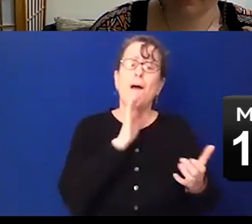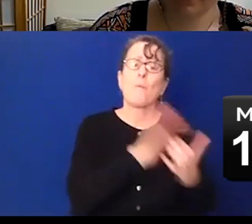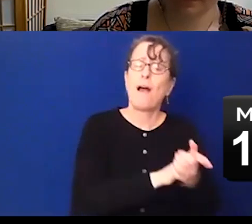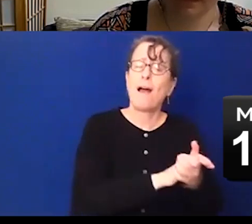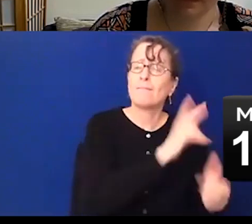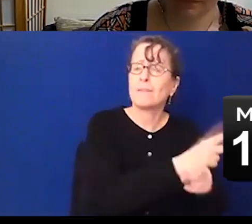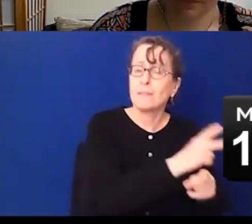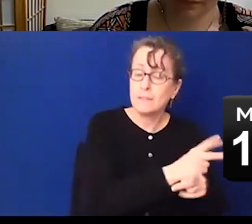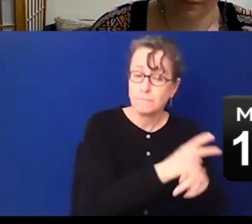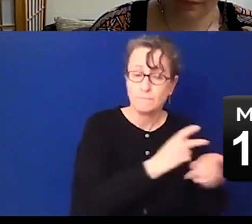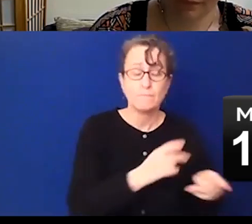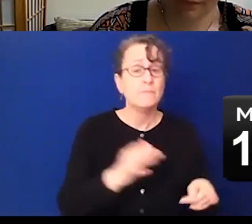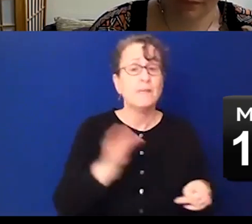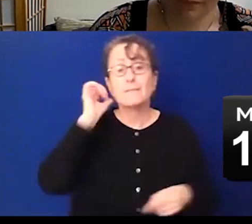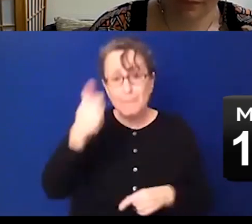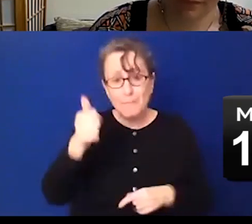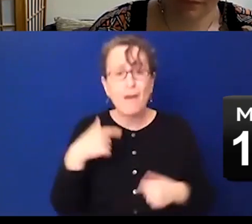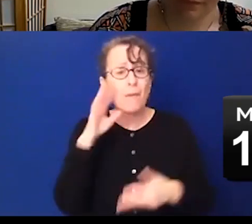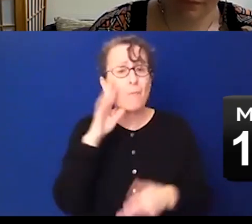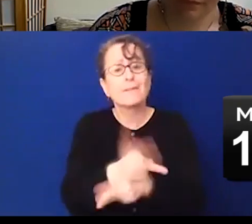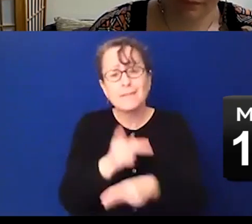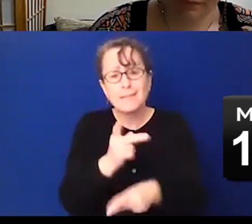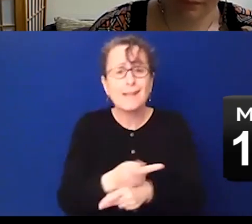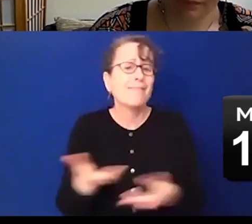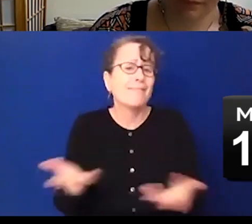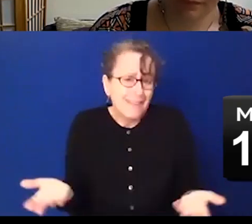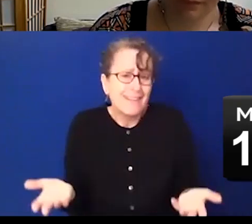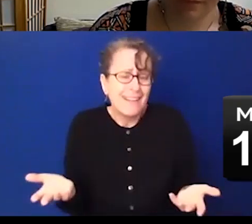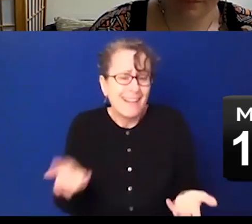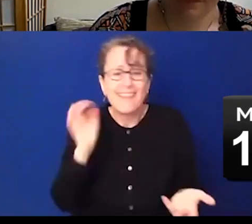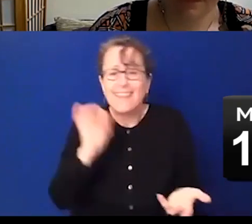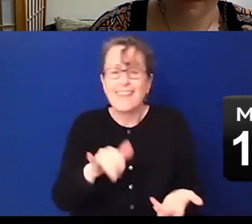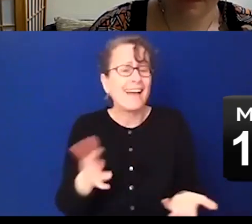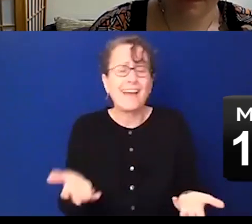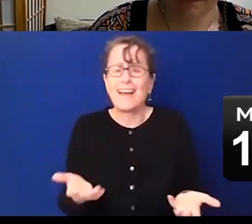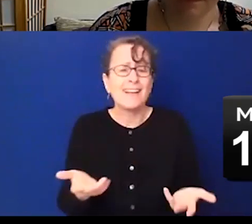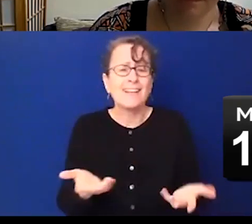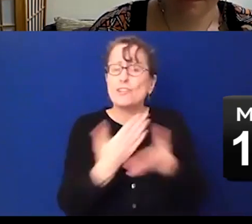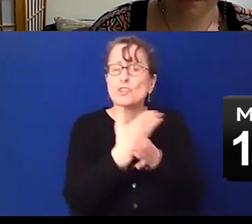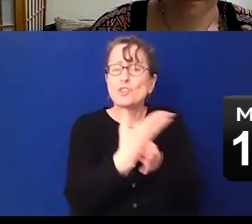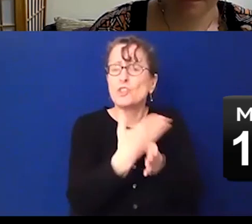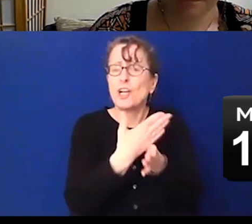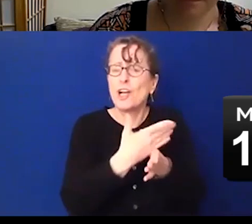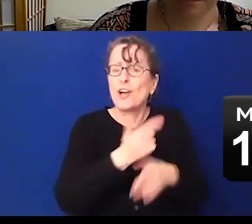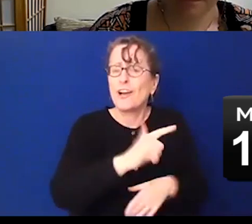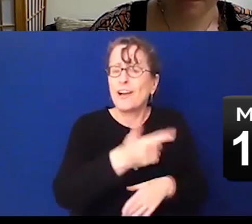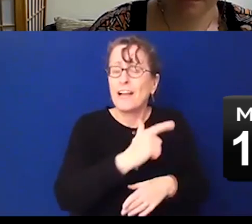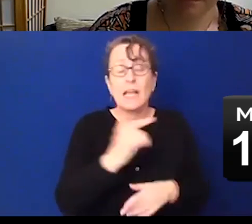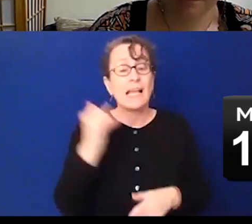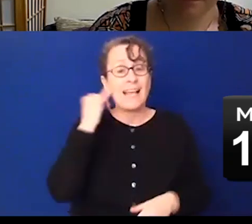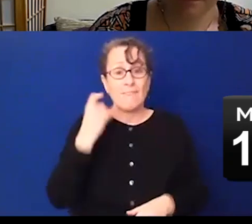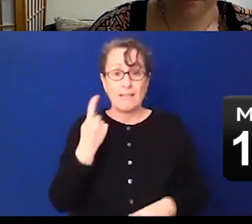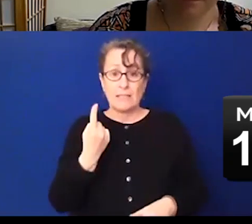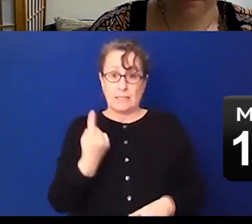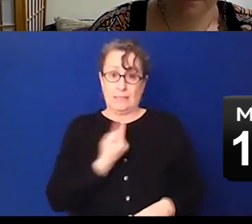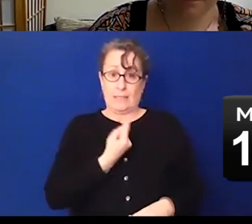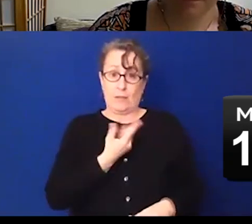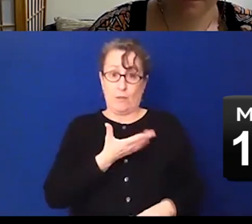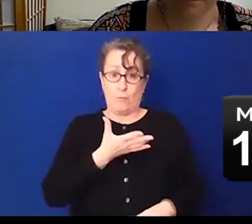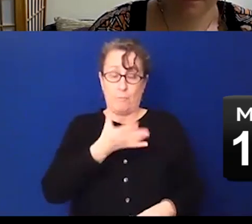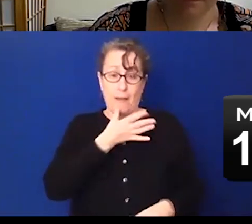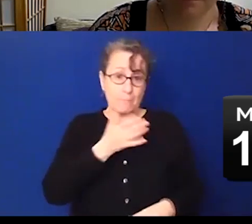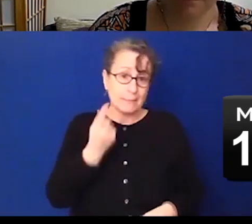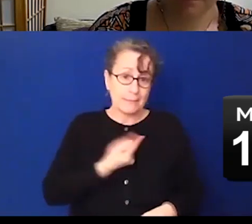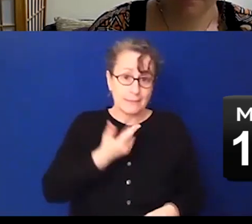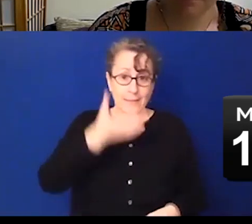when you're co-parenting. And when you're a single parent, yeah, it's much more real and much more trackable expense. So now I'm like,